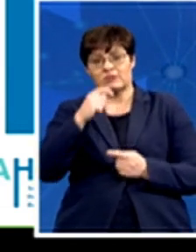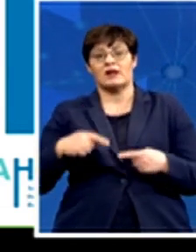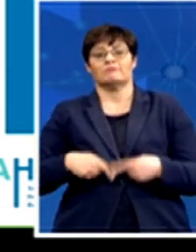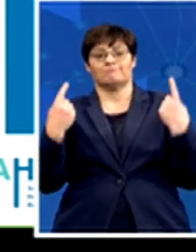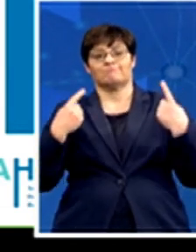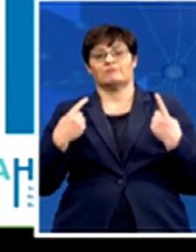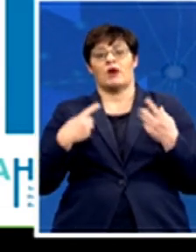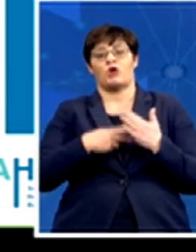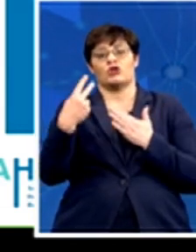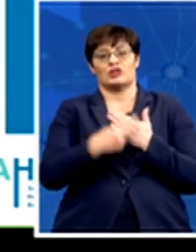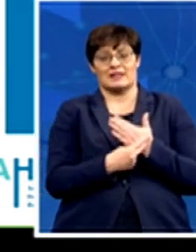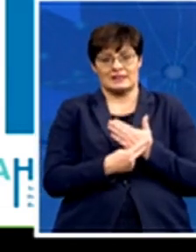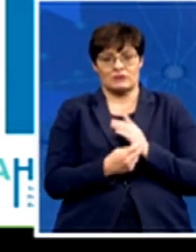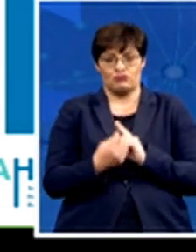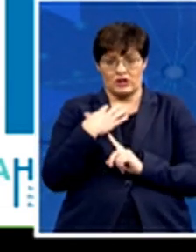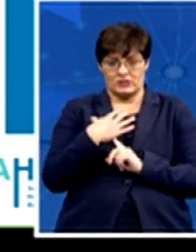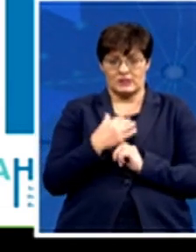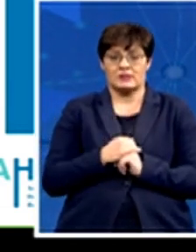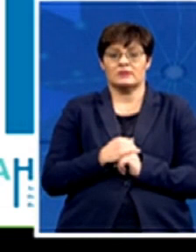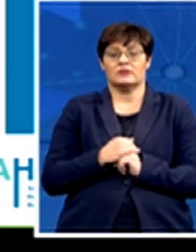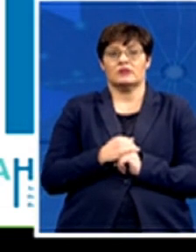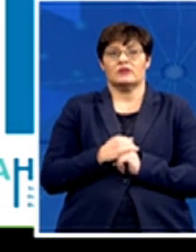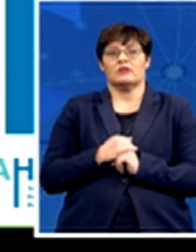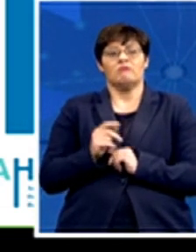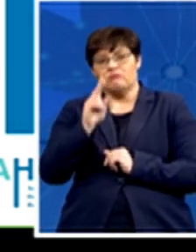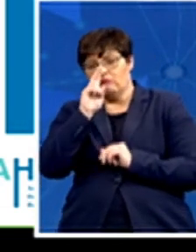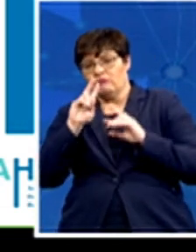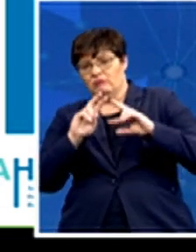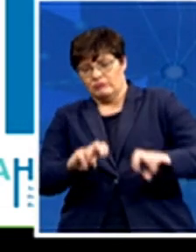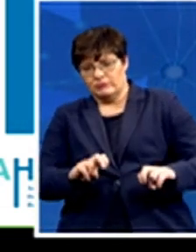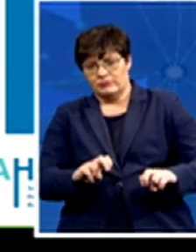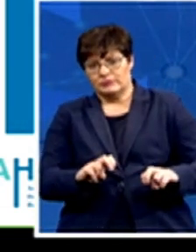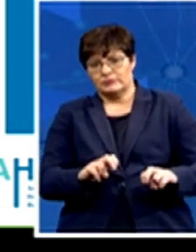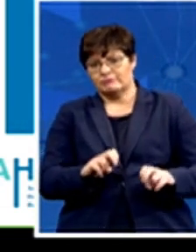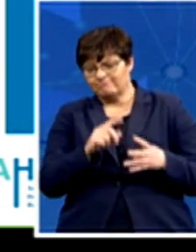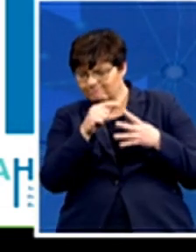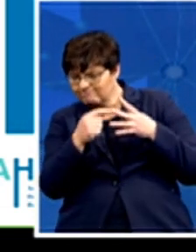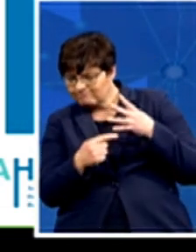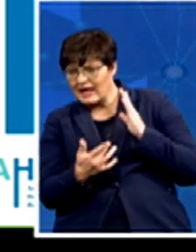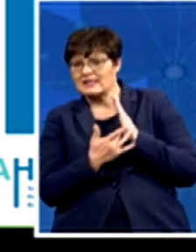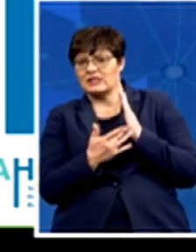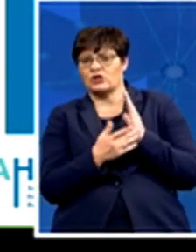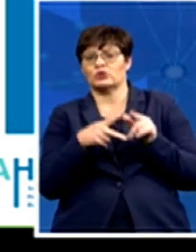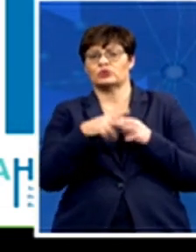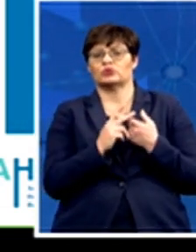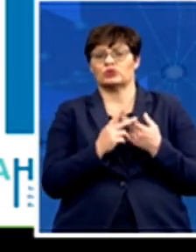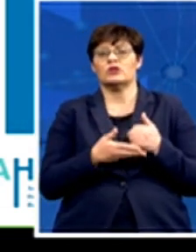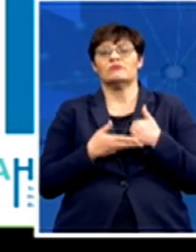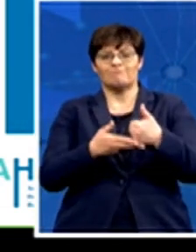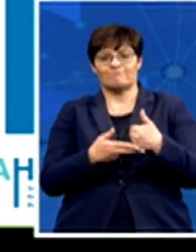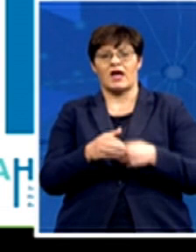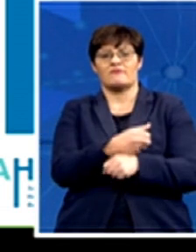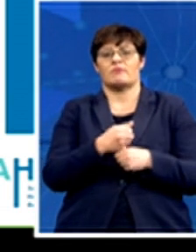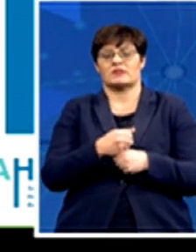whereby they were looking for digital tools to support pharmacovigilance activity. So it's an